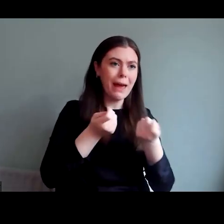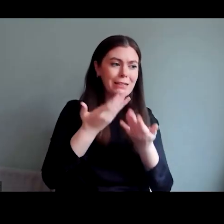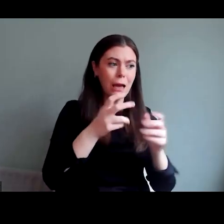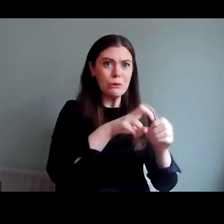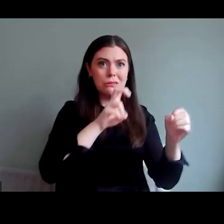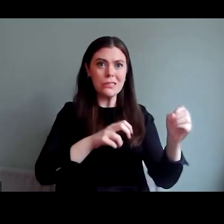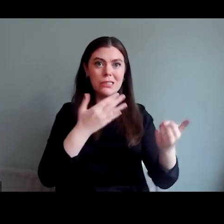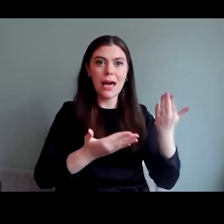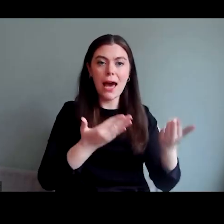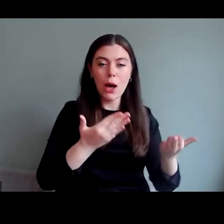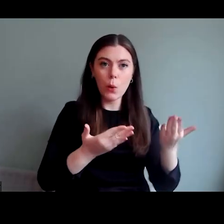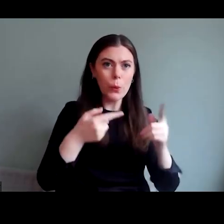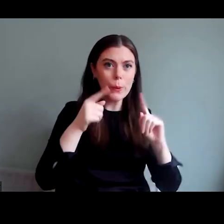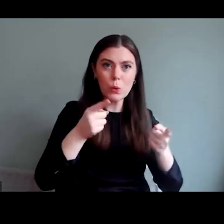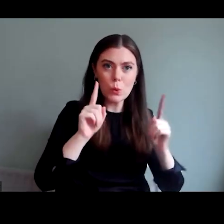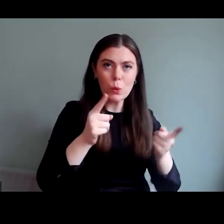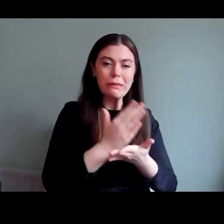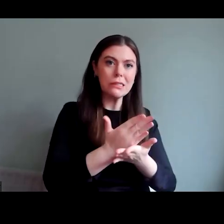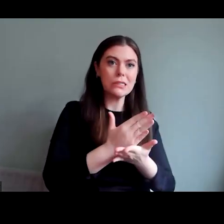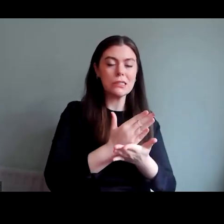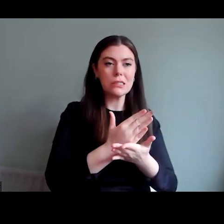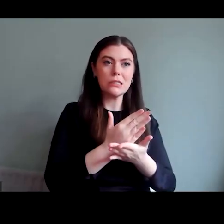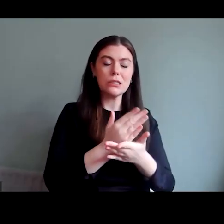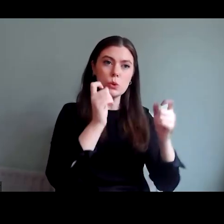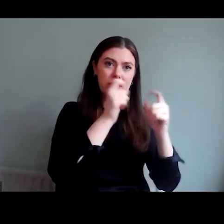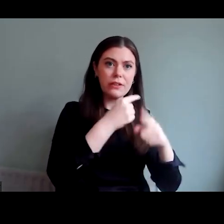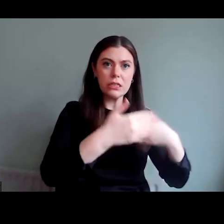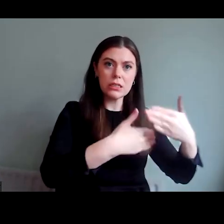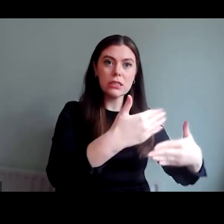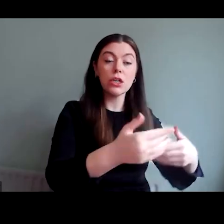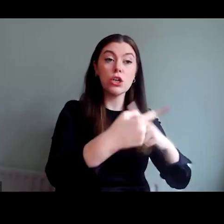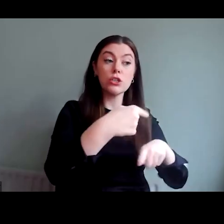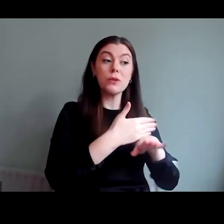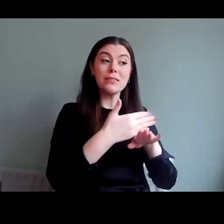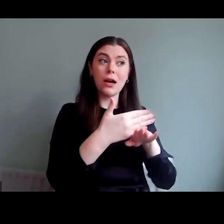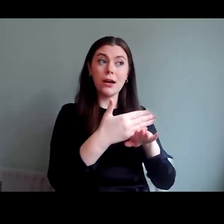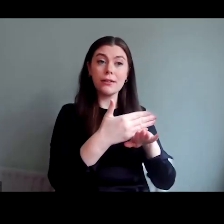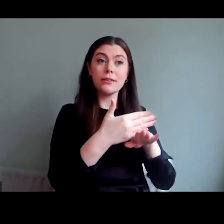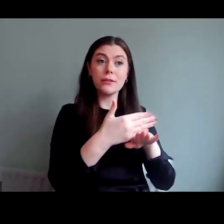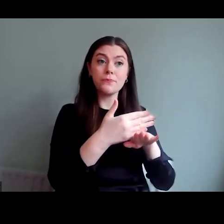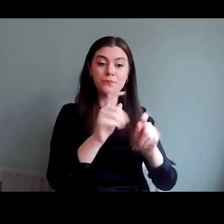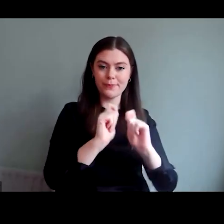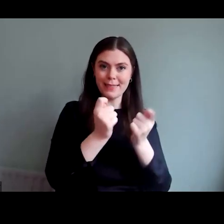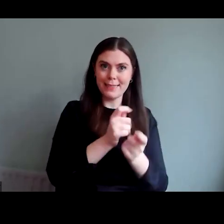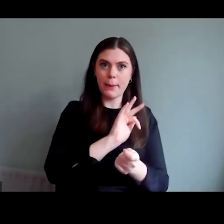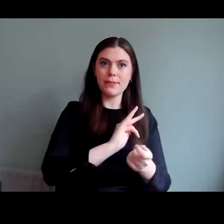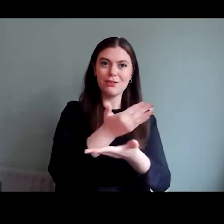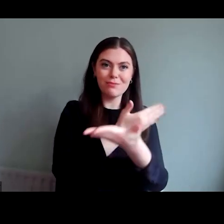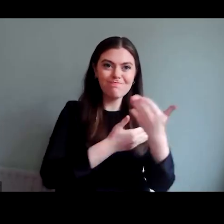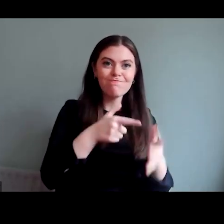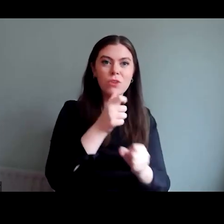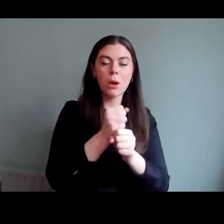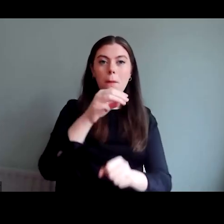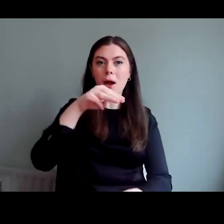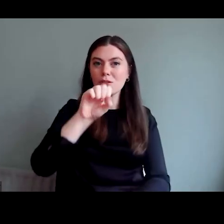away. And so it started where we had a conversation within the team about Microsoft and